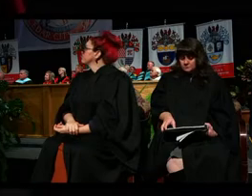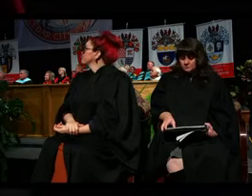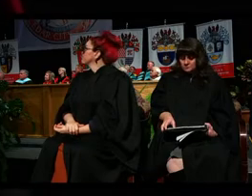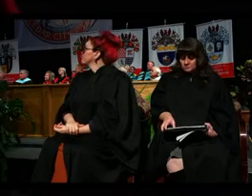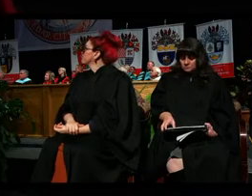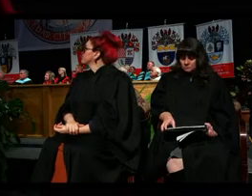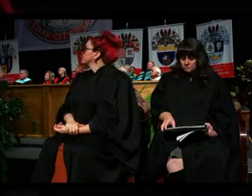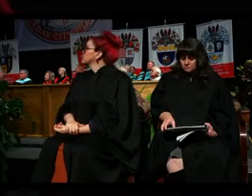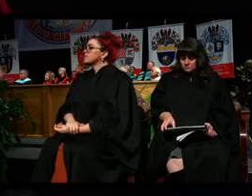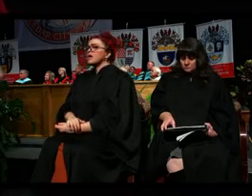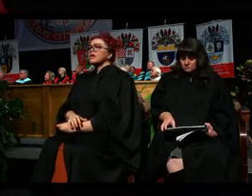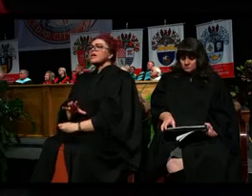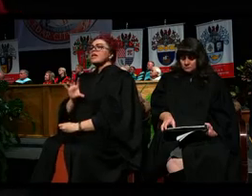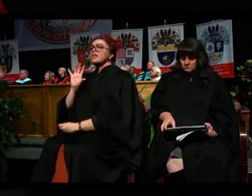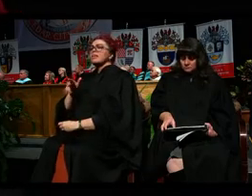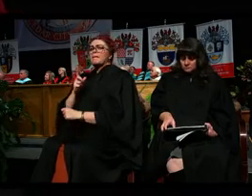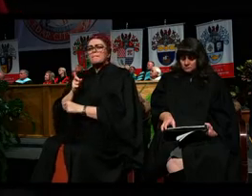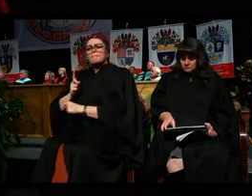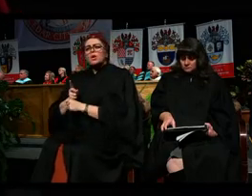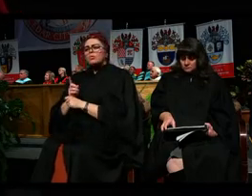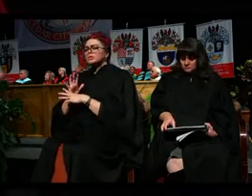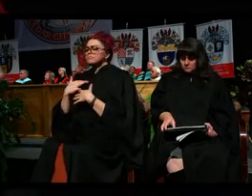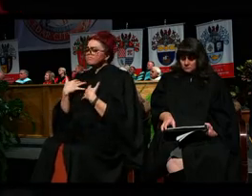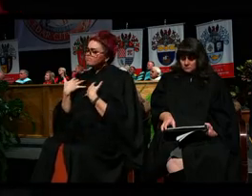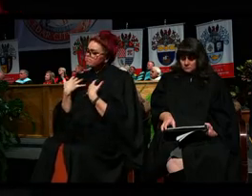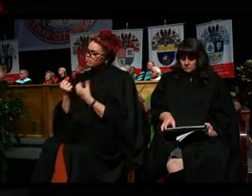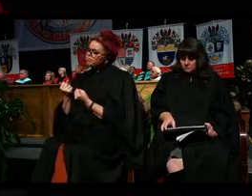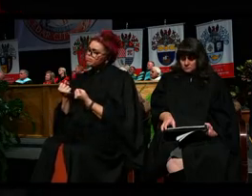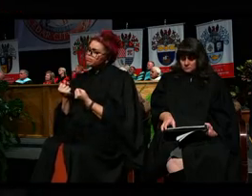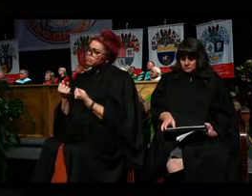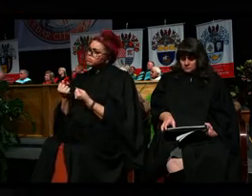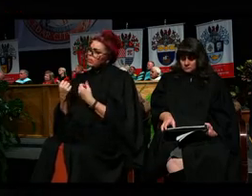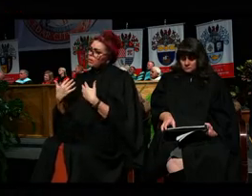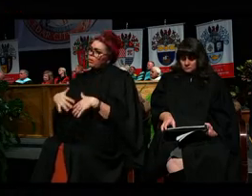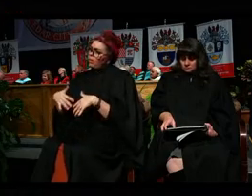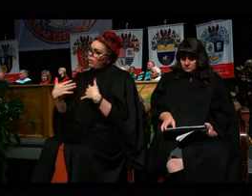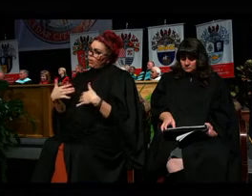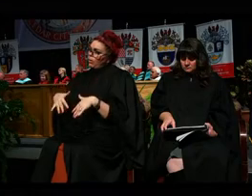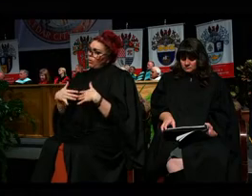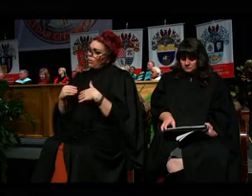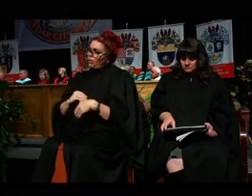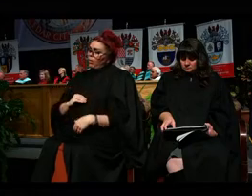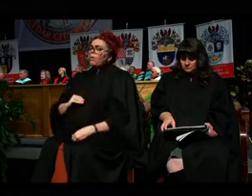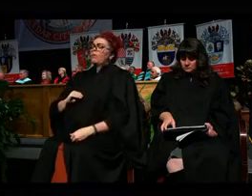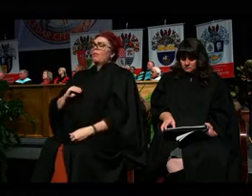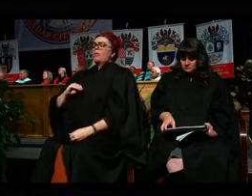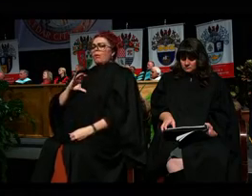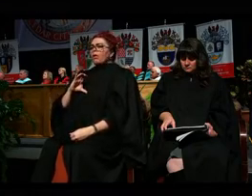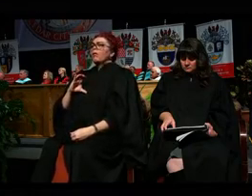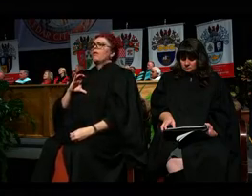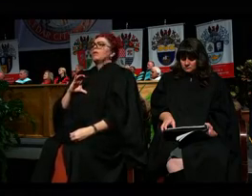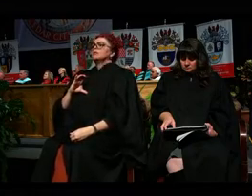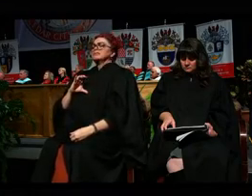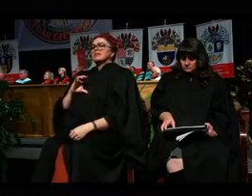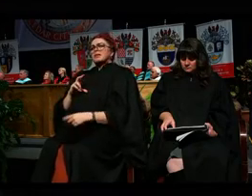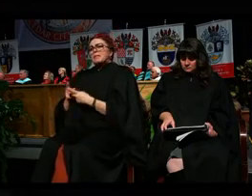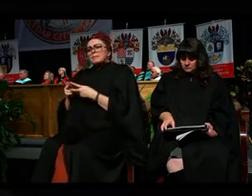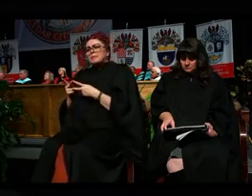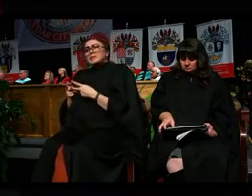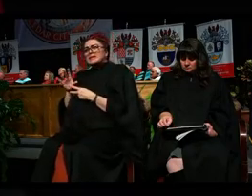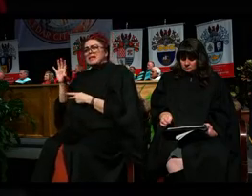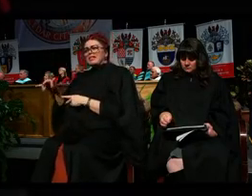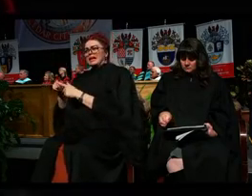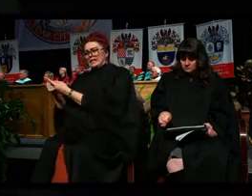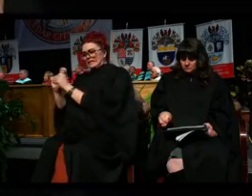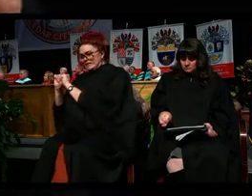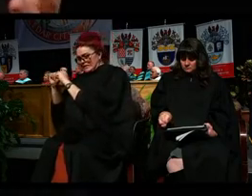The healing for me, the place that he made for me on that team, created that space for me